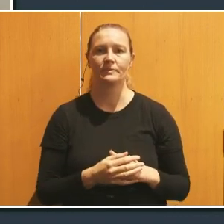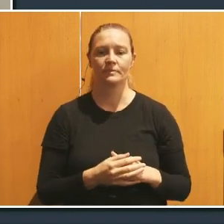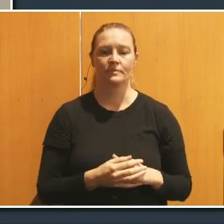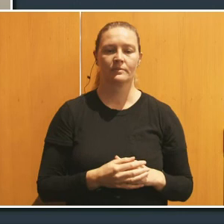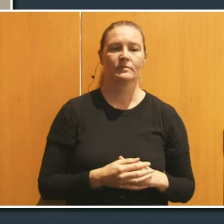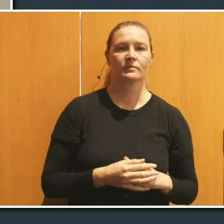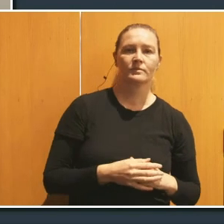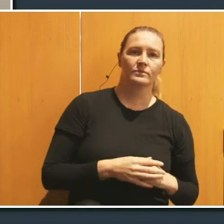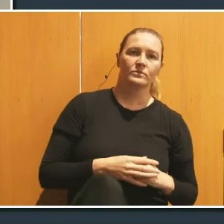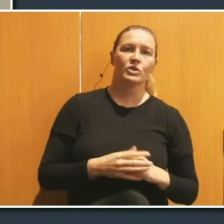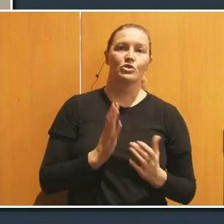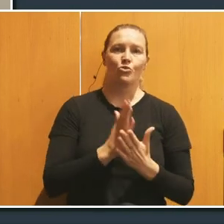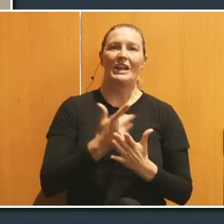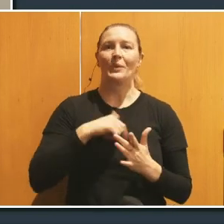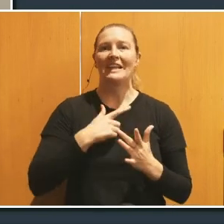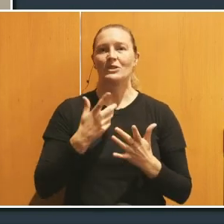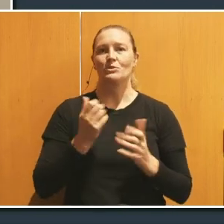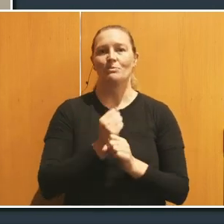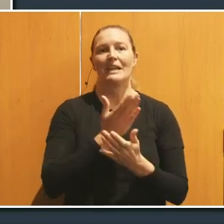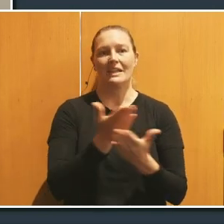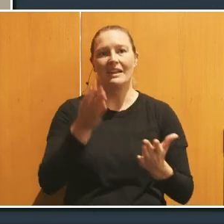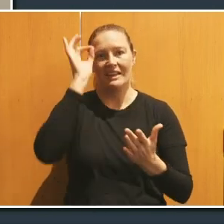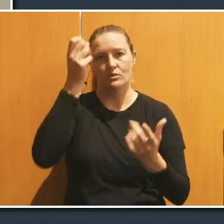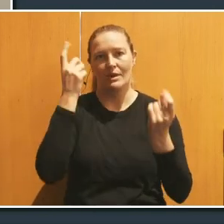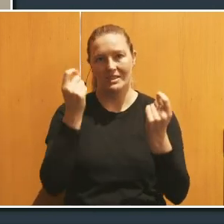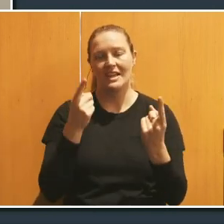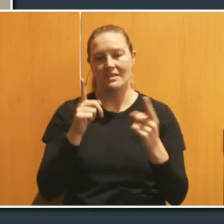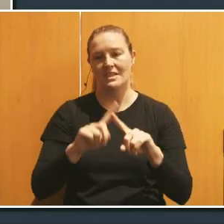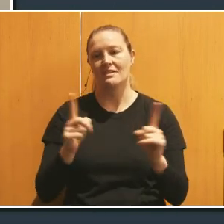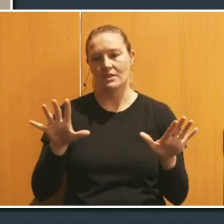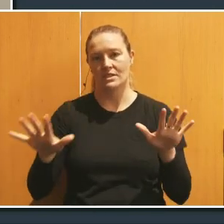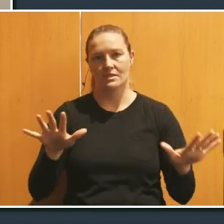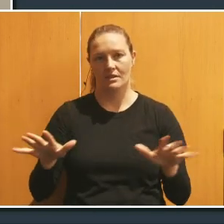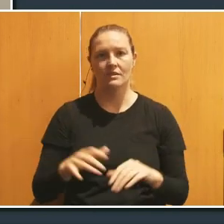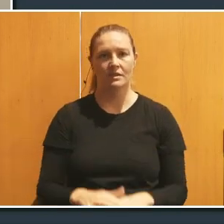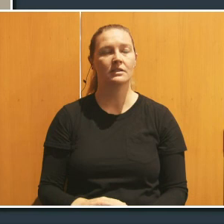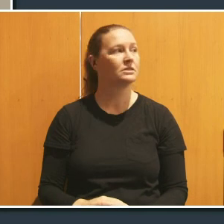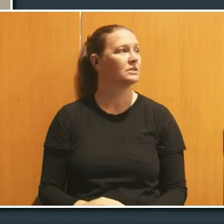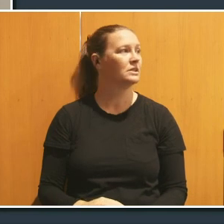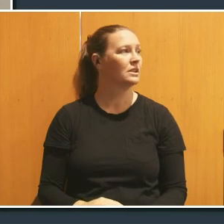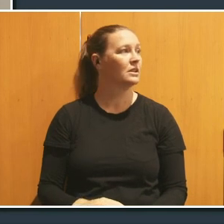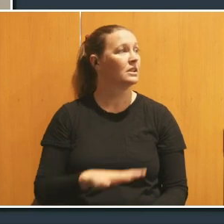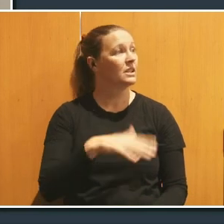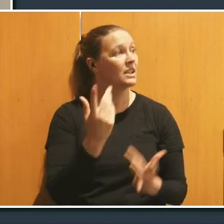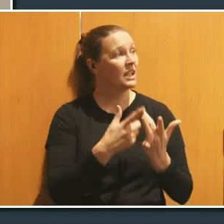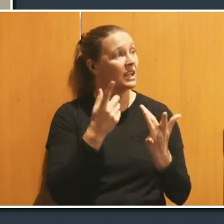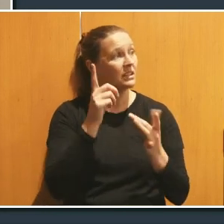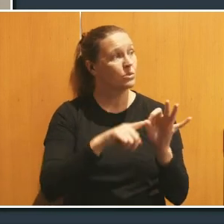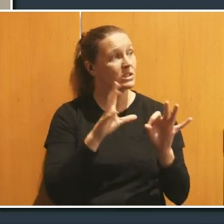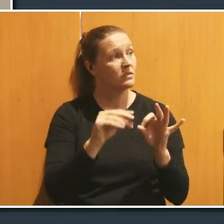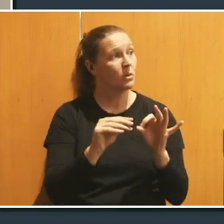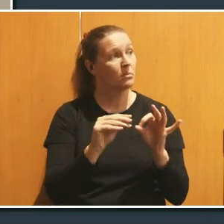guess it's about convincing you guys that that is the case. Thank you. Any other questions from councillors? Deputy Mayor